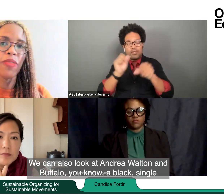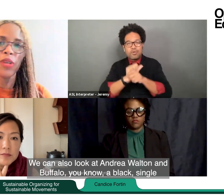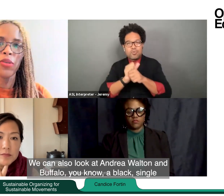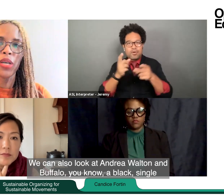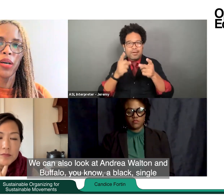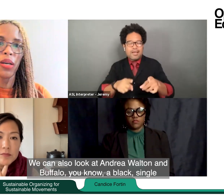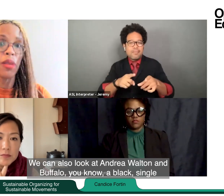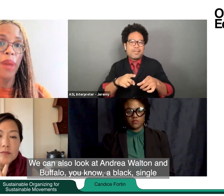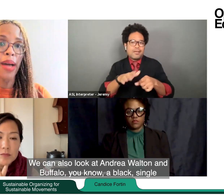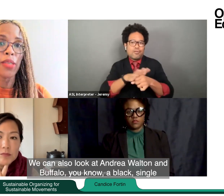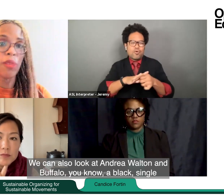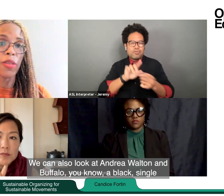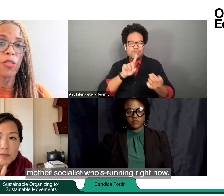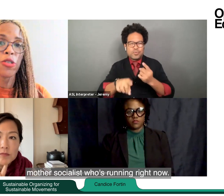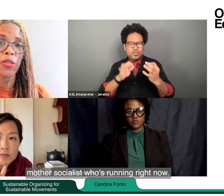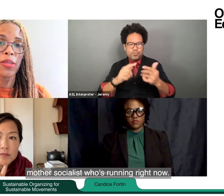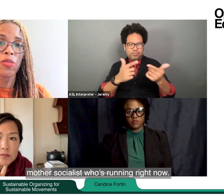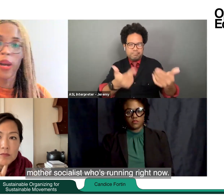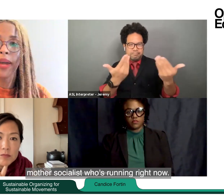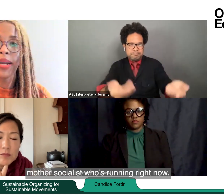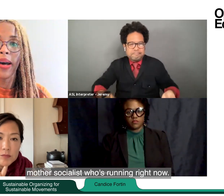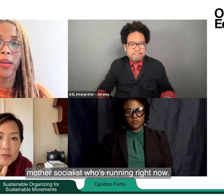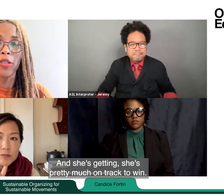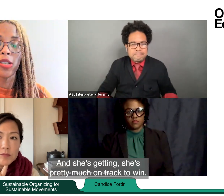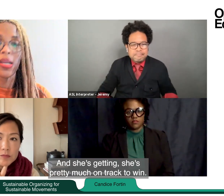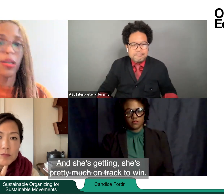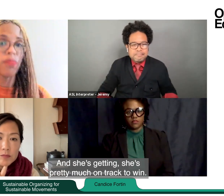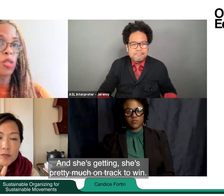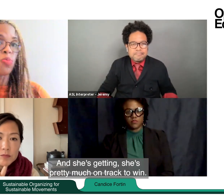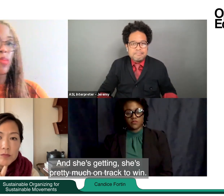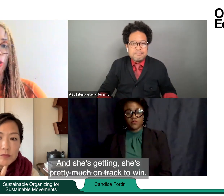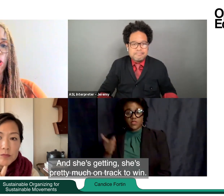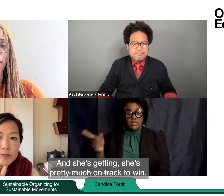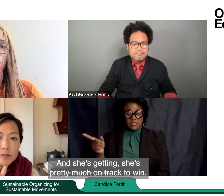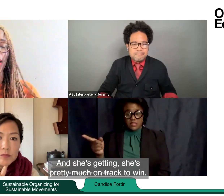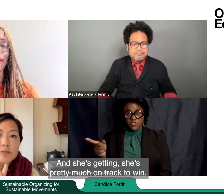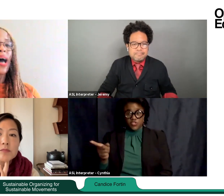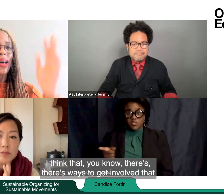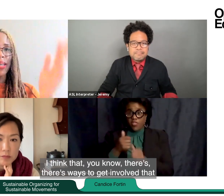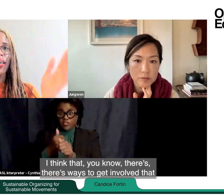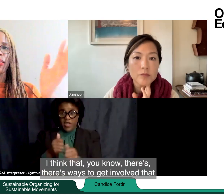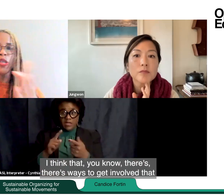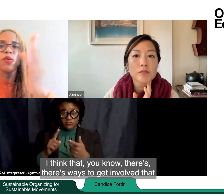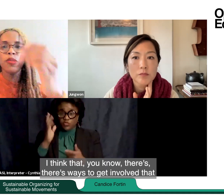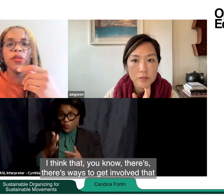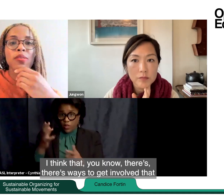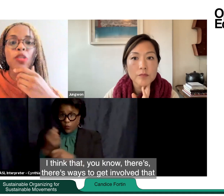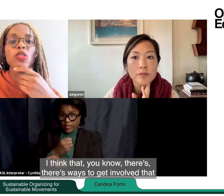India Walton in Buffalo, who's a Black single mother socialist who's running right now, and she's pretty much on track to win. I think